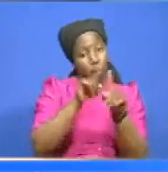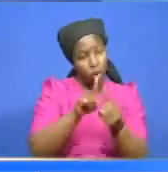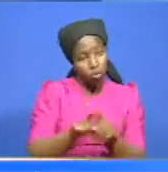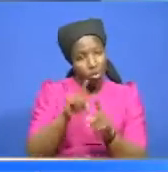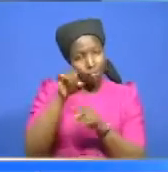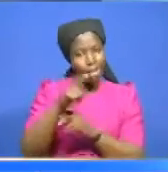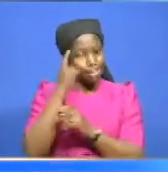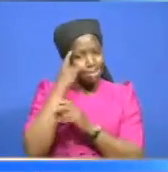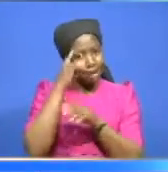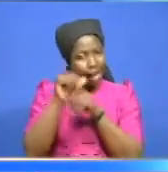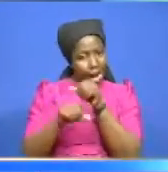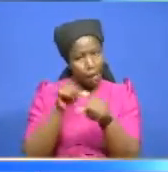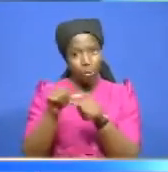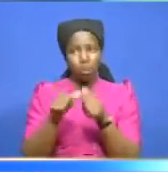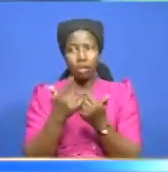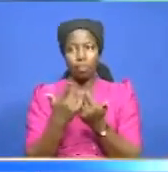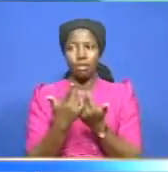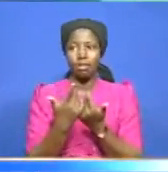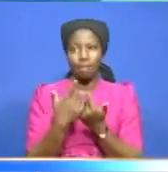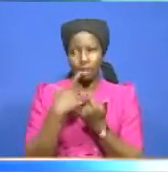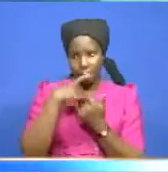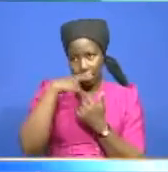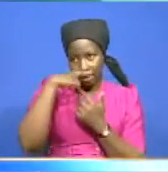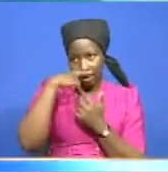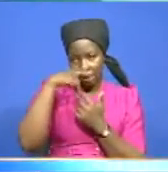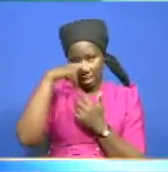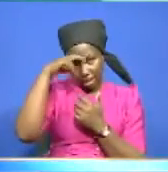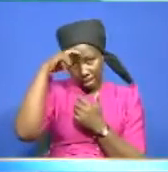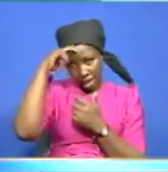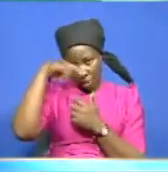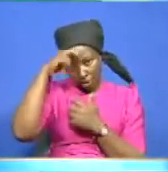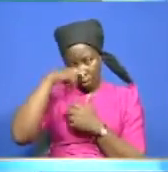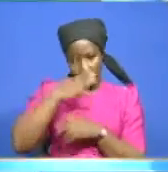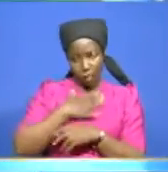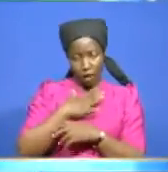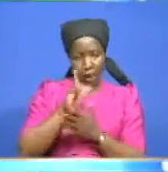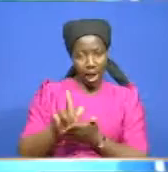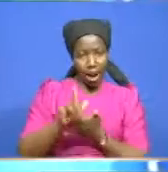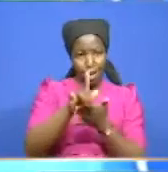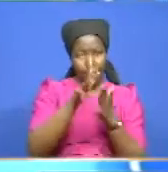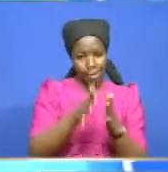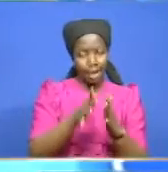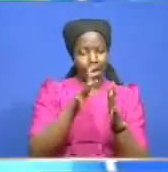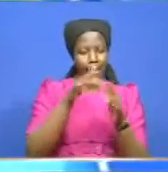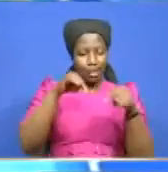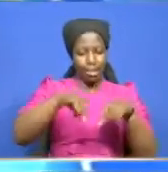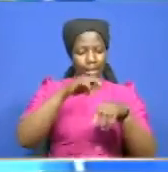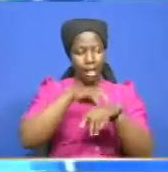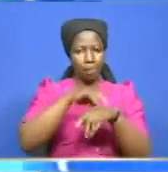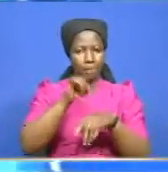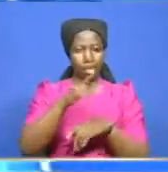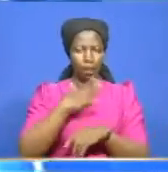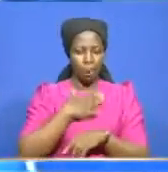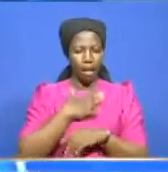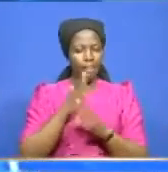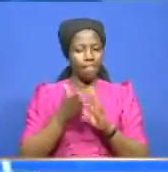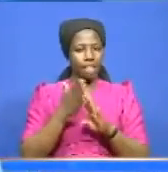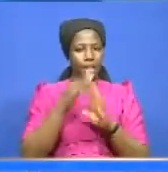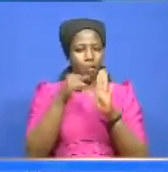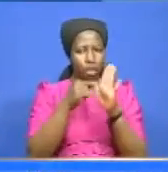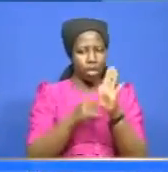think about the prudency of our lending at the same time. So those would be my very quick thoughts on that.